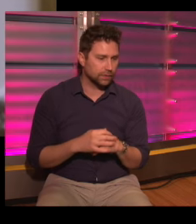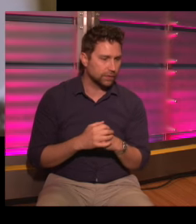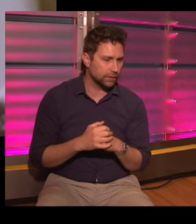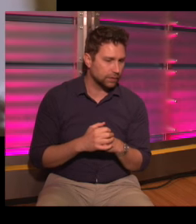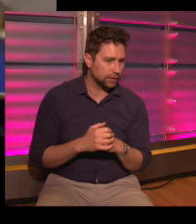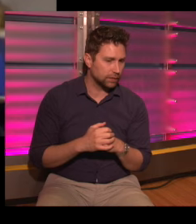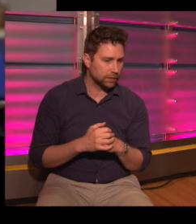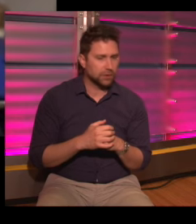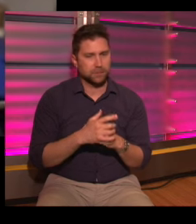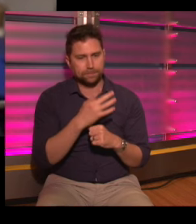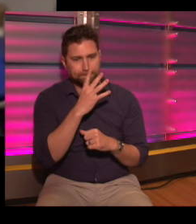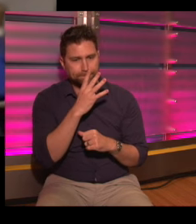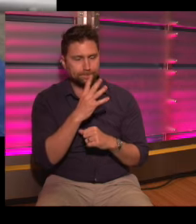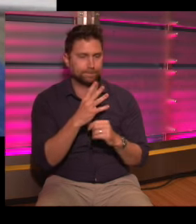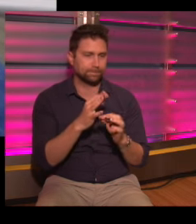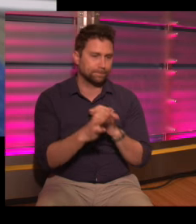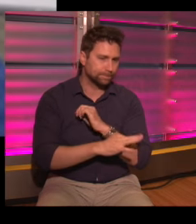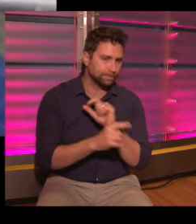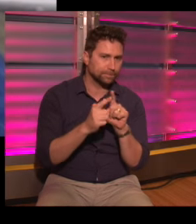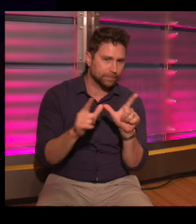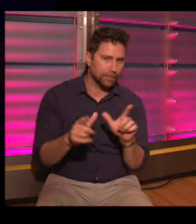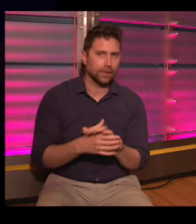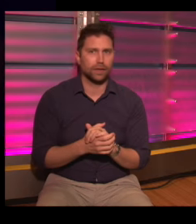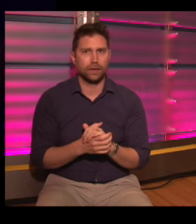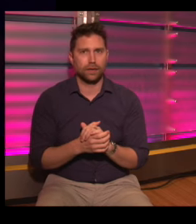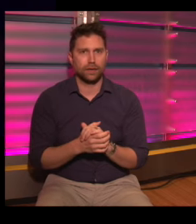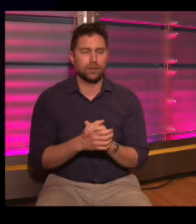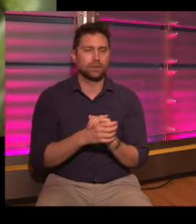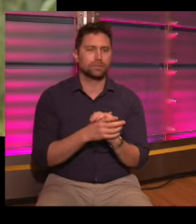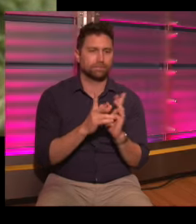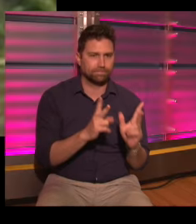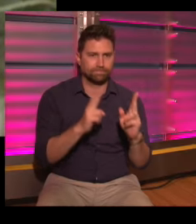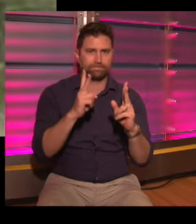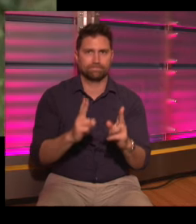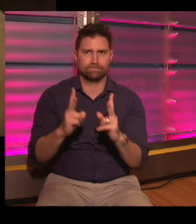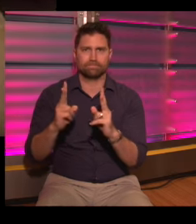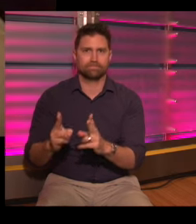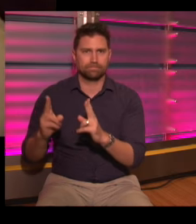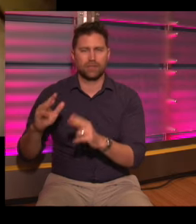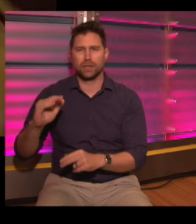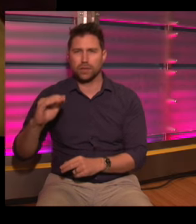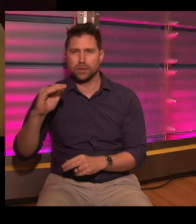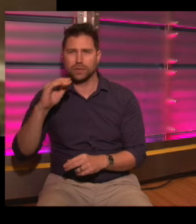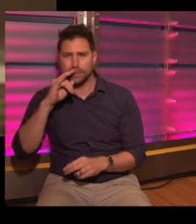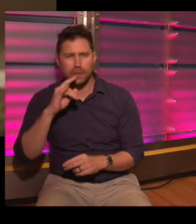Granny. Hello. Have you done your homework? Adam.